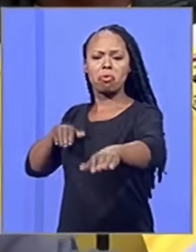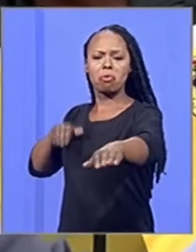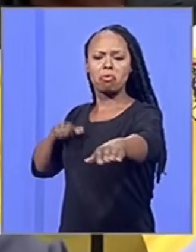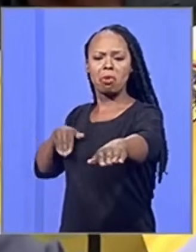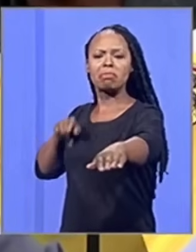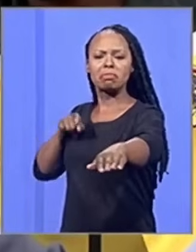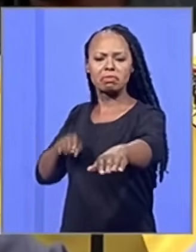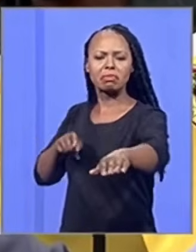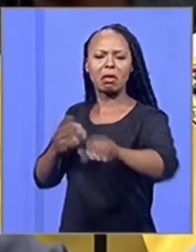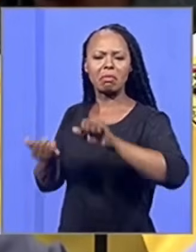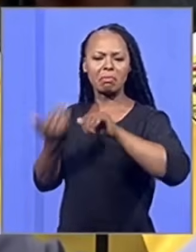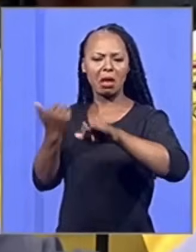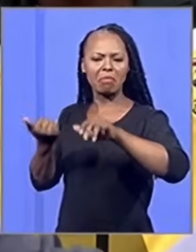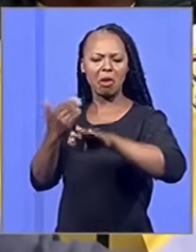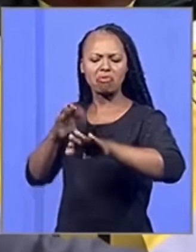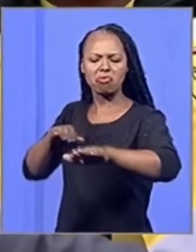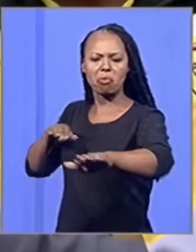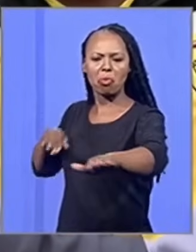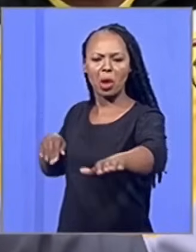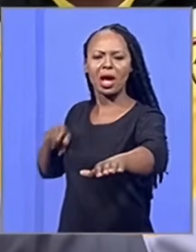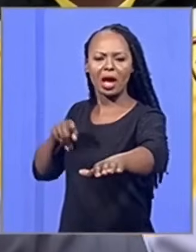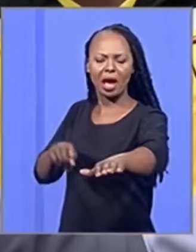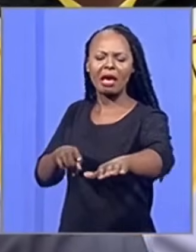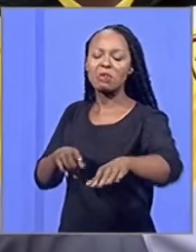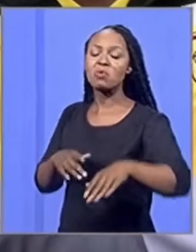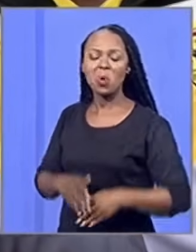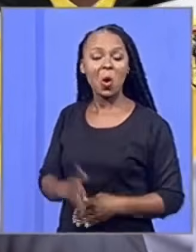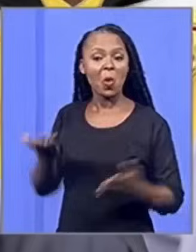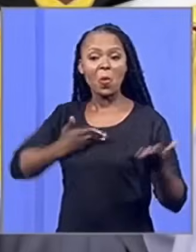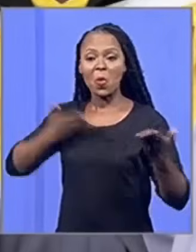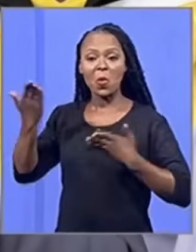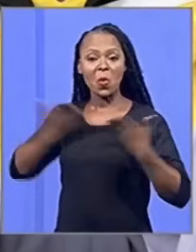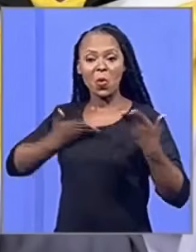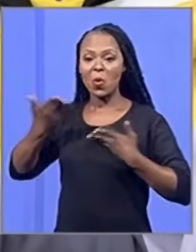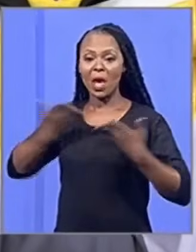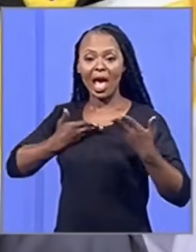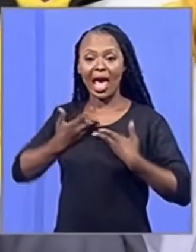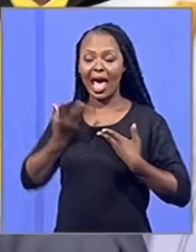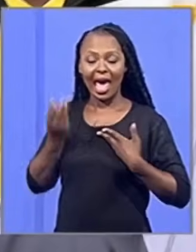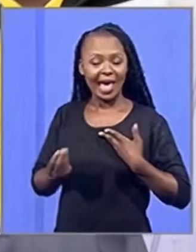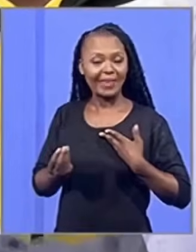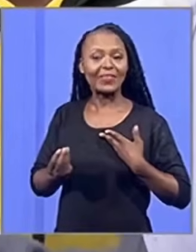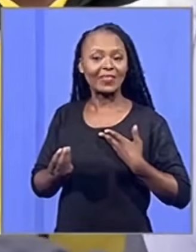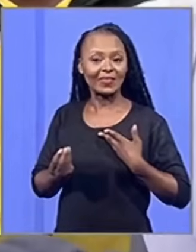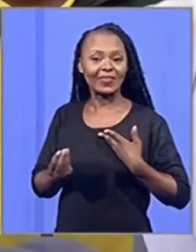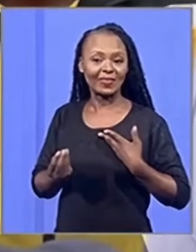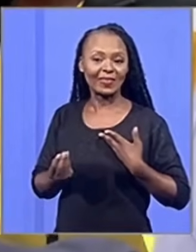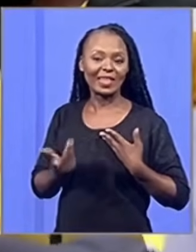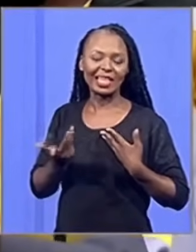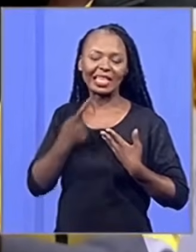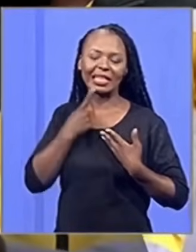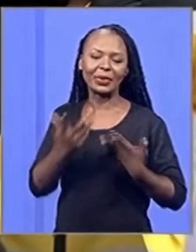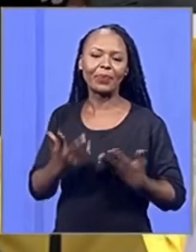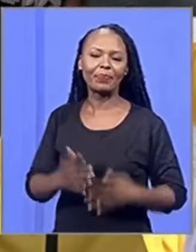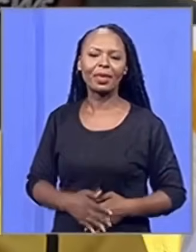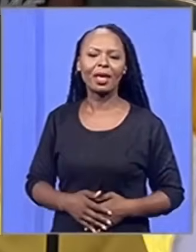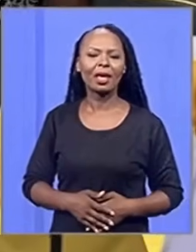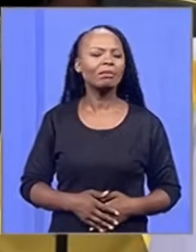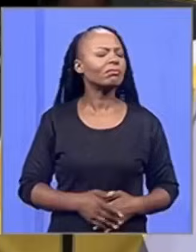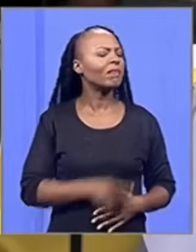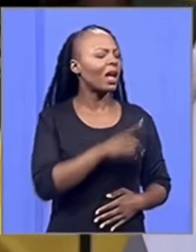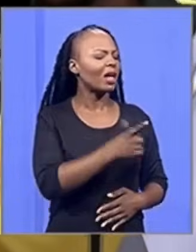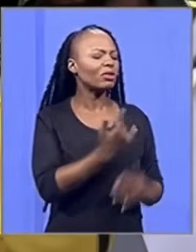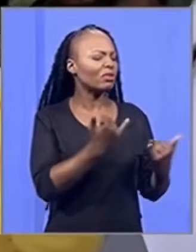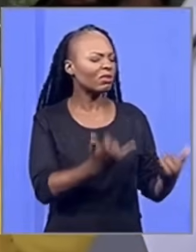ya be go busy ke da rialo ge le lebeletse gompieno